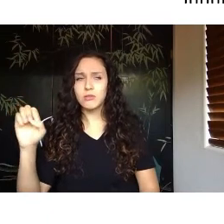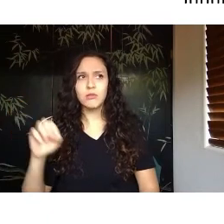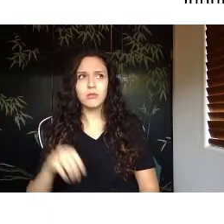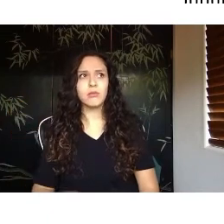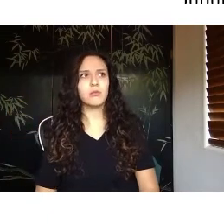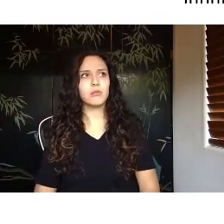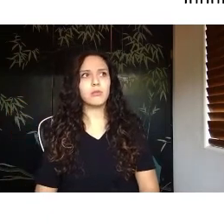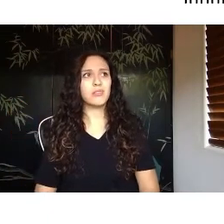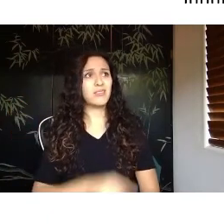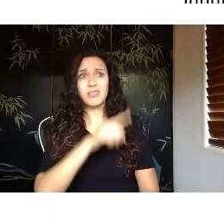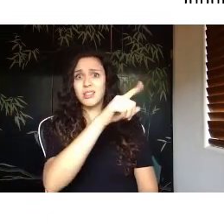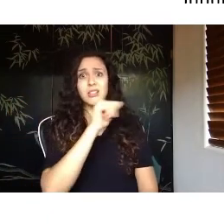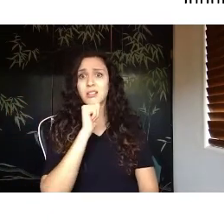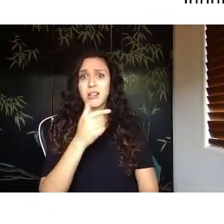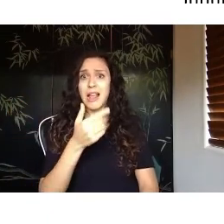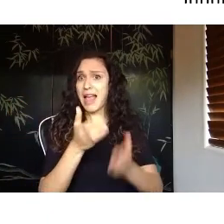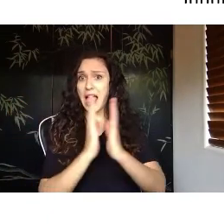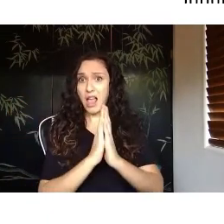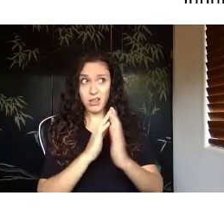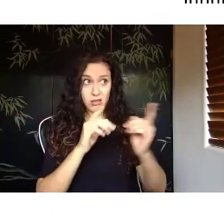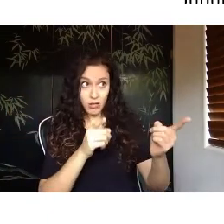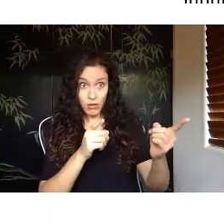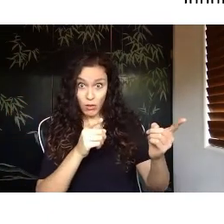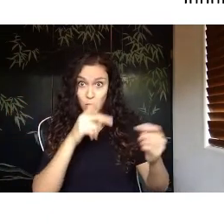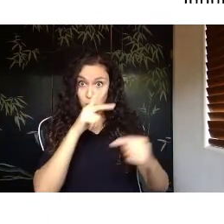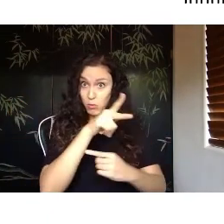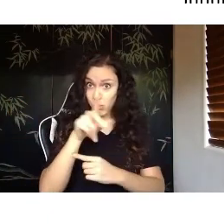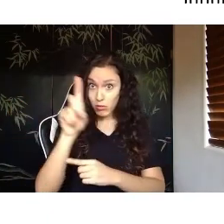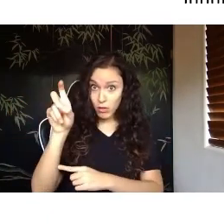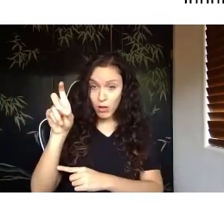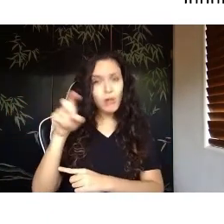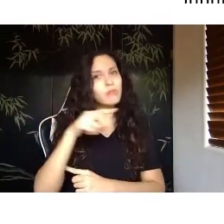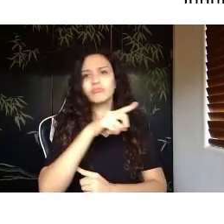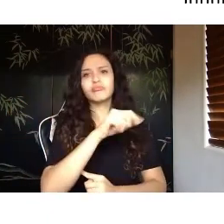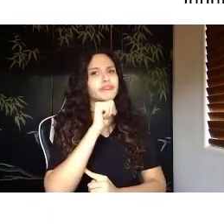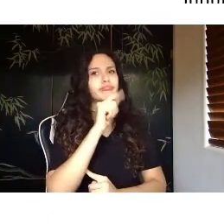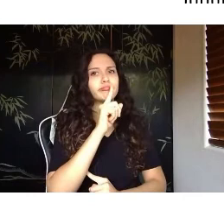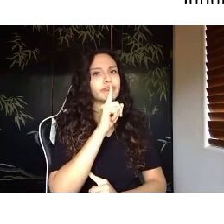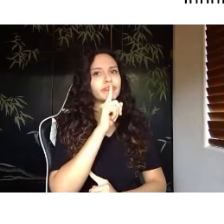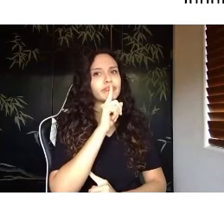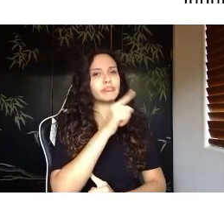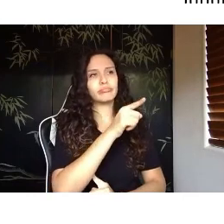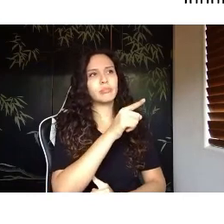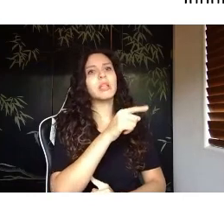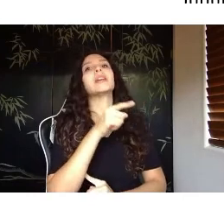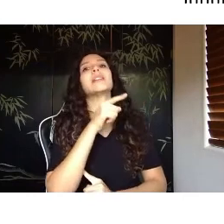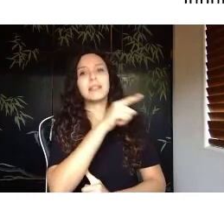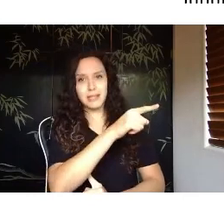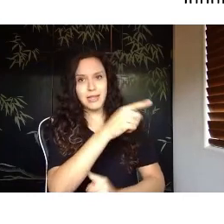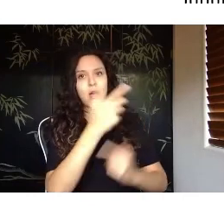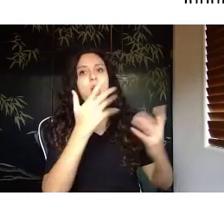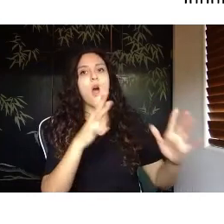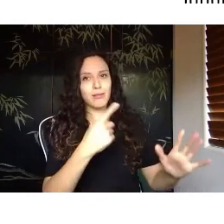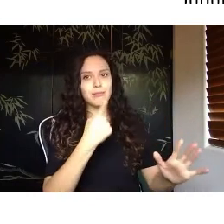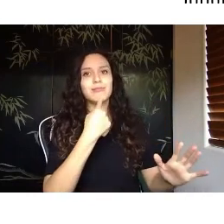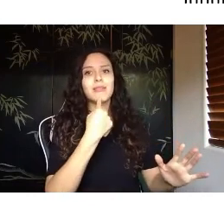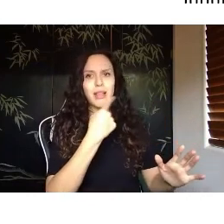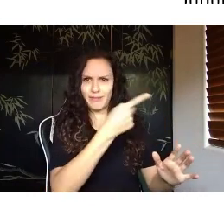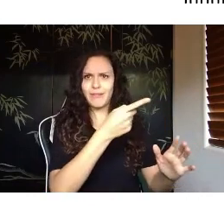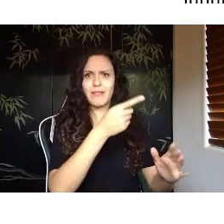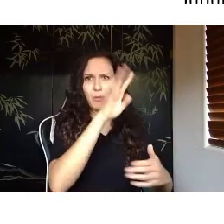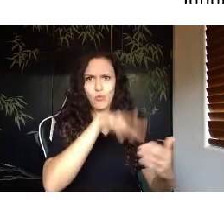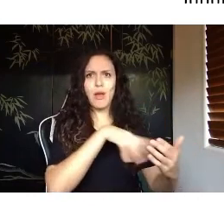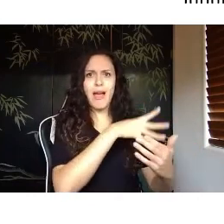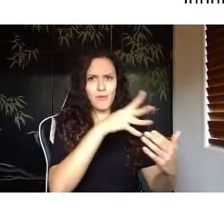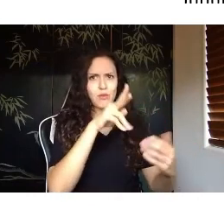you what is, it's not asking you if it's proportional. It already told you it's proportional. It said this is